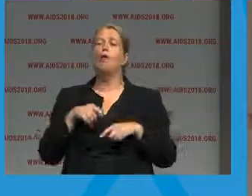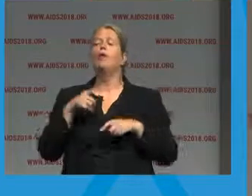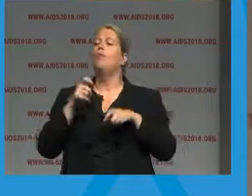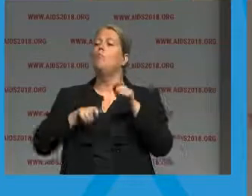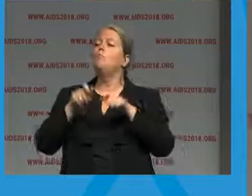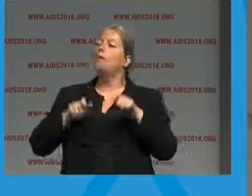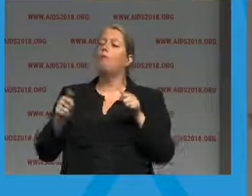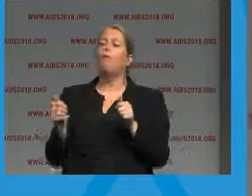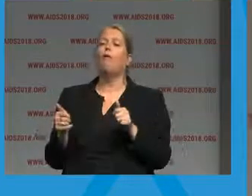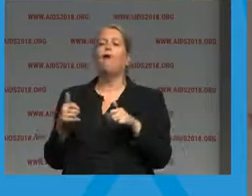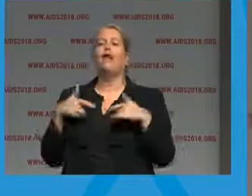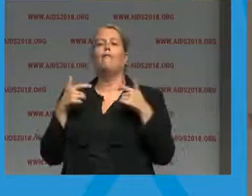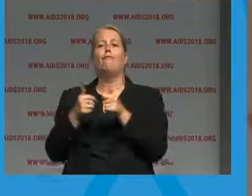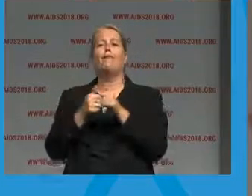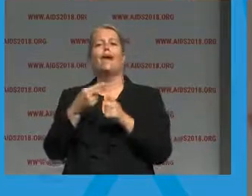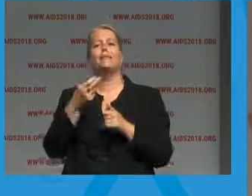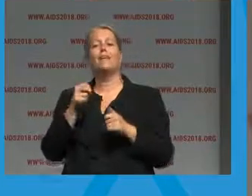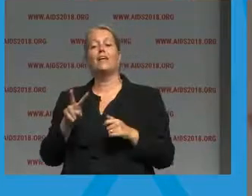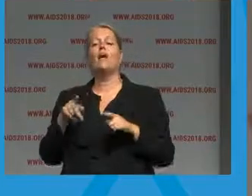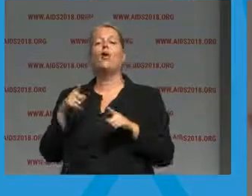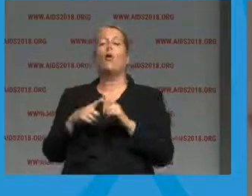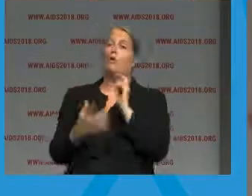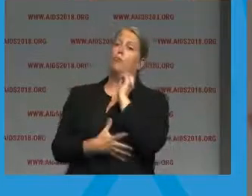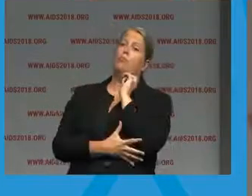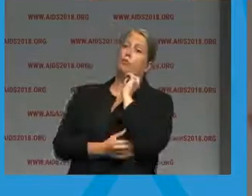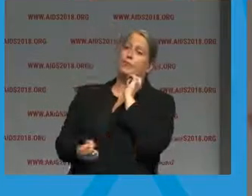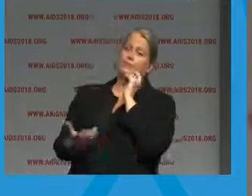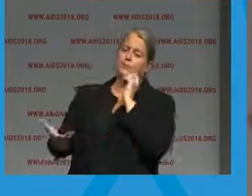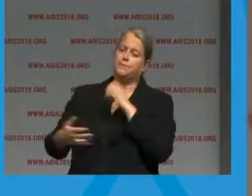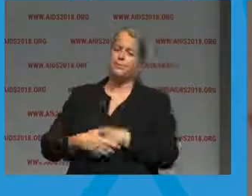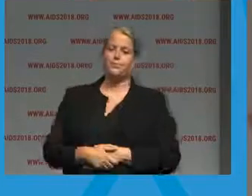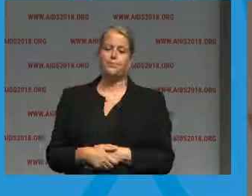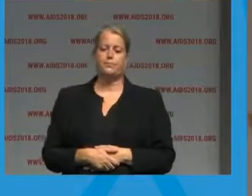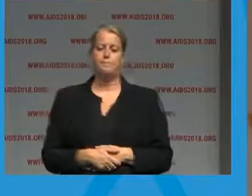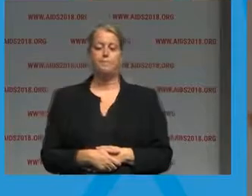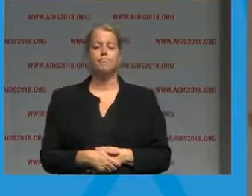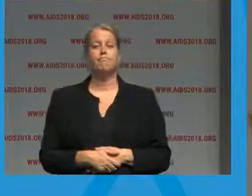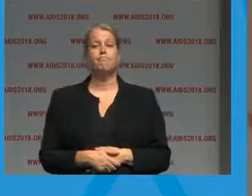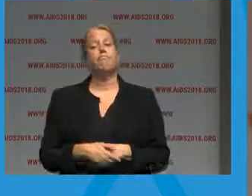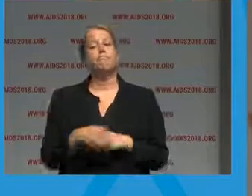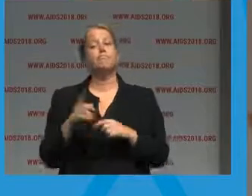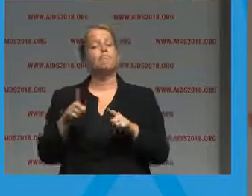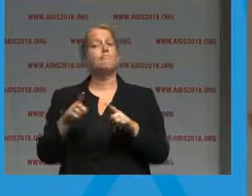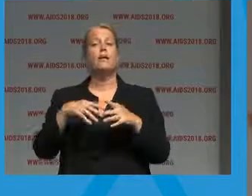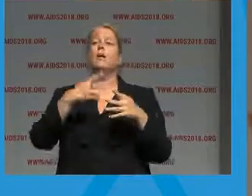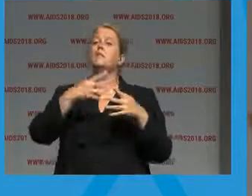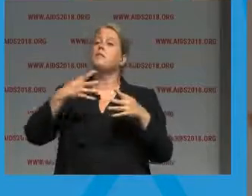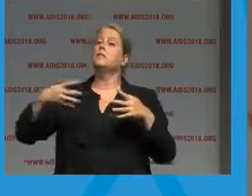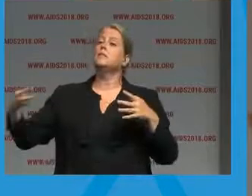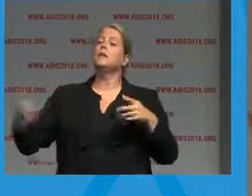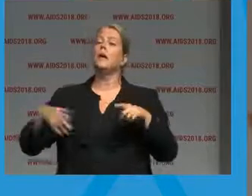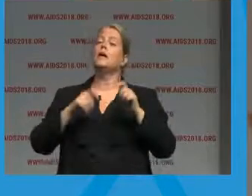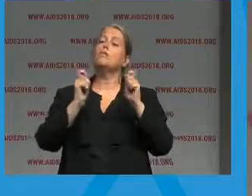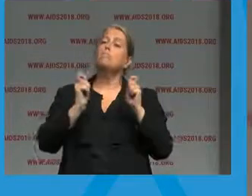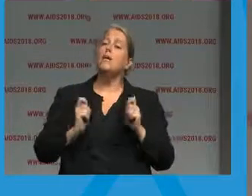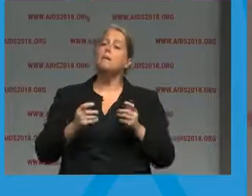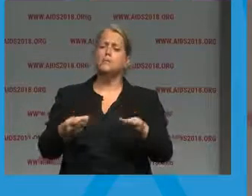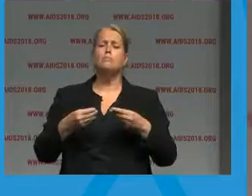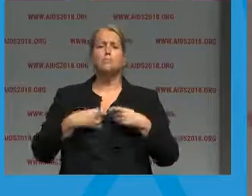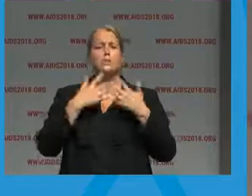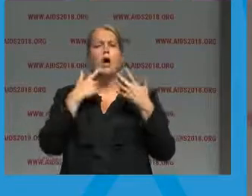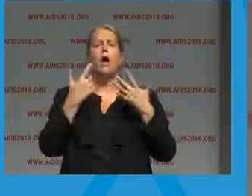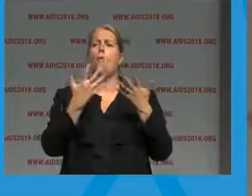HIV, and people who live in poverty. We have heard that there is data that tells us where these people